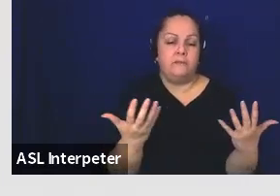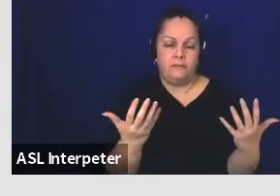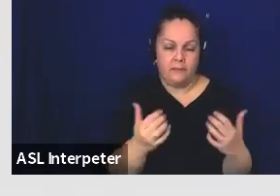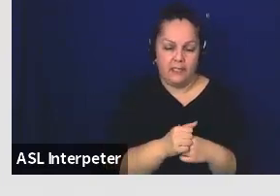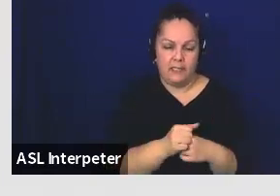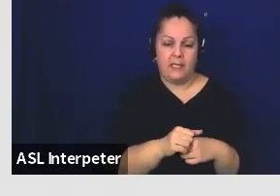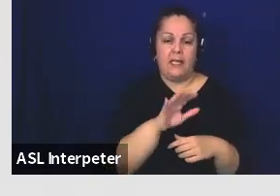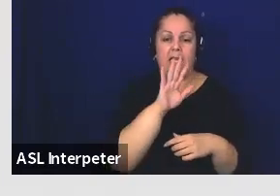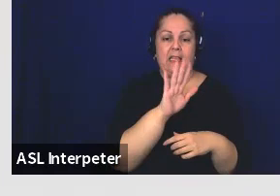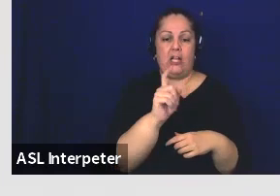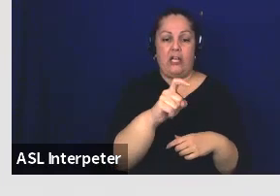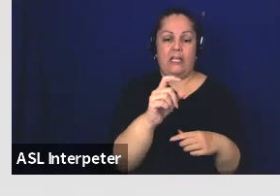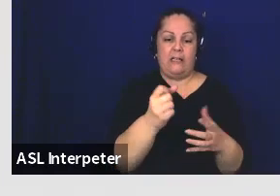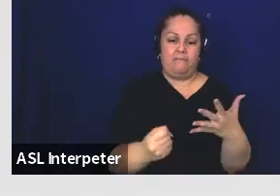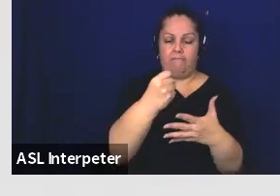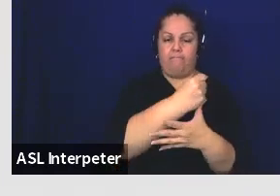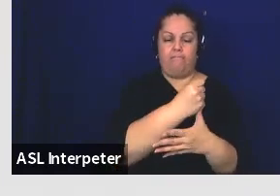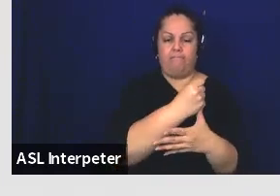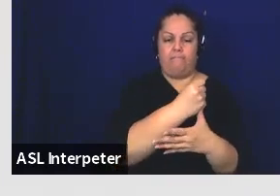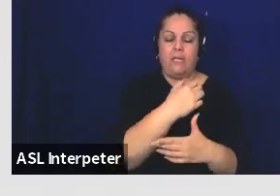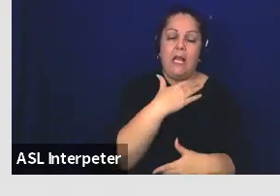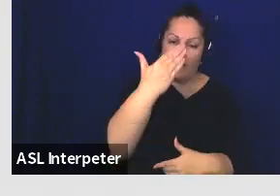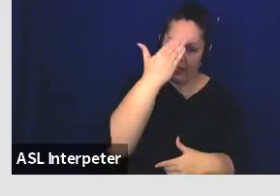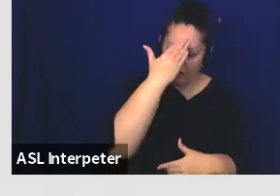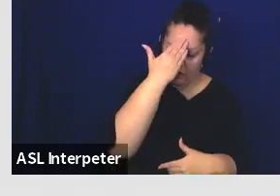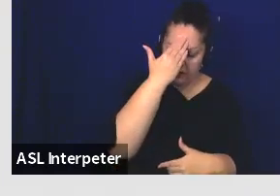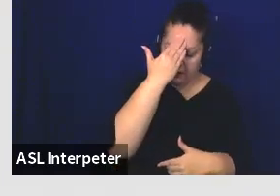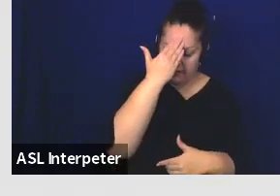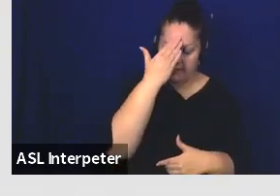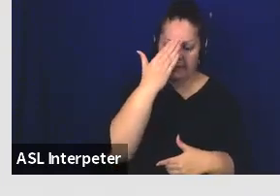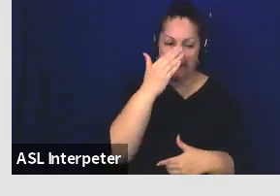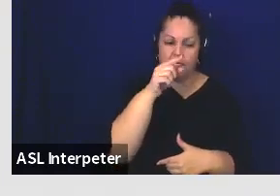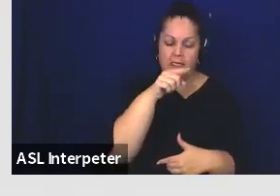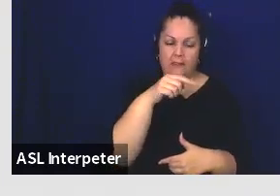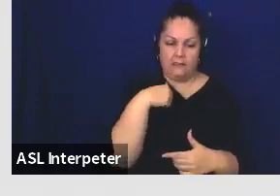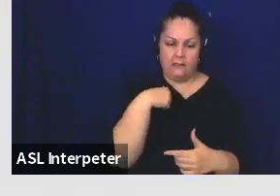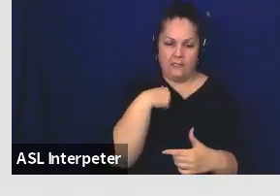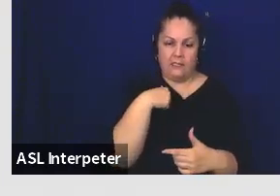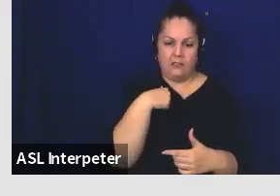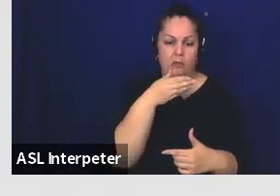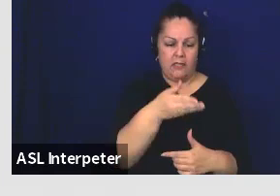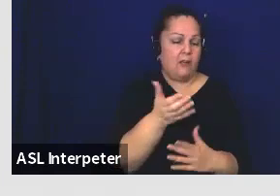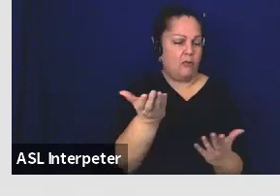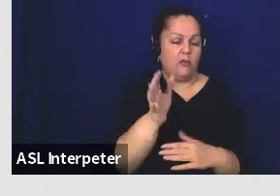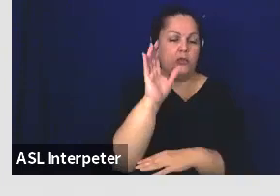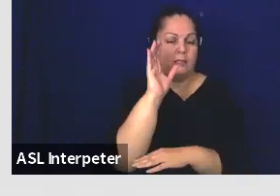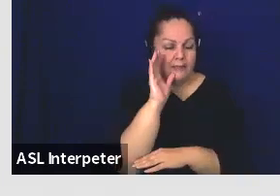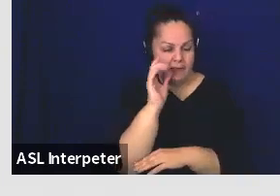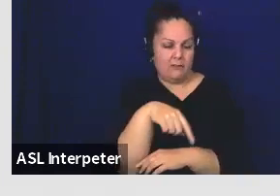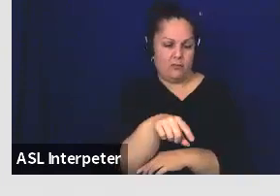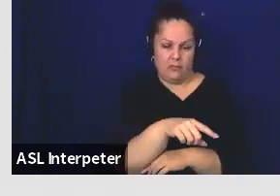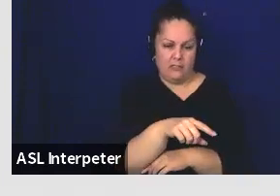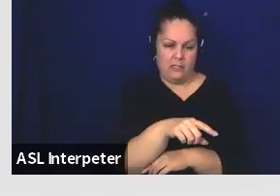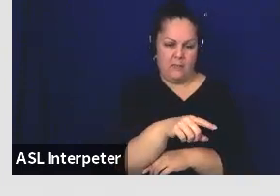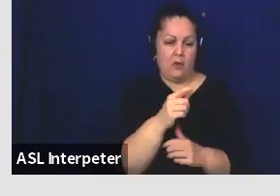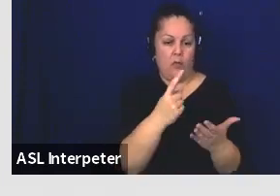their needs first and acknowledging that that you are there and to listen to them in the ways that